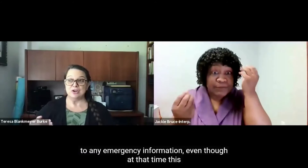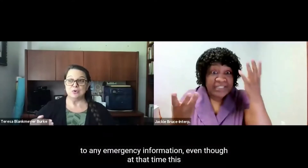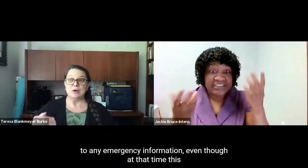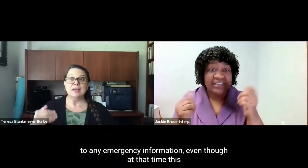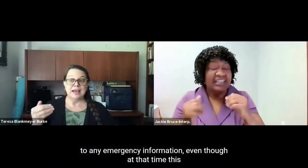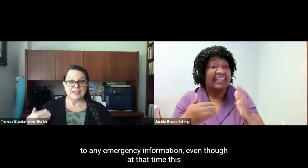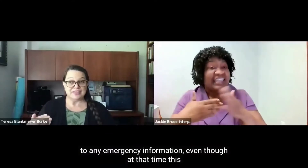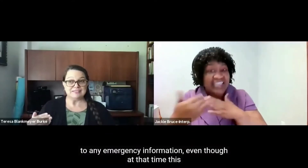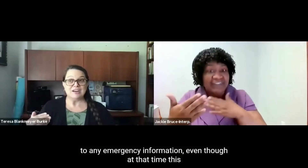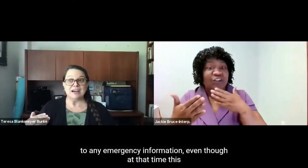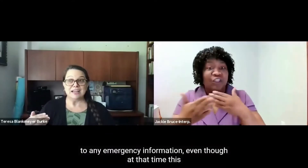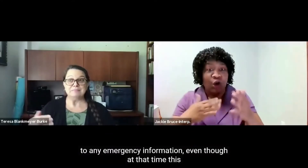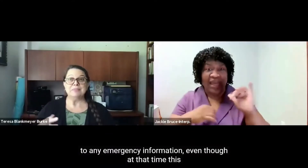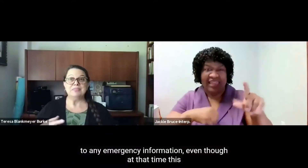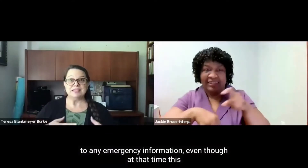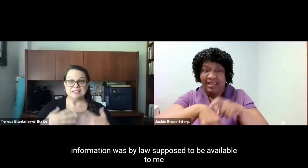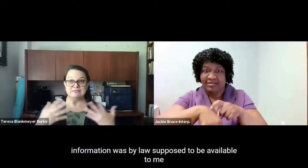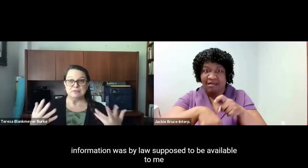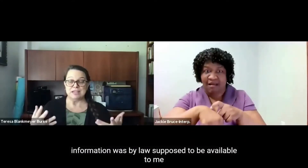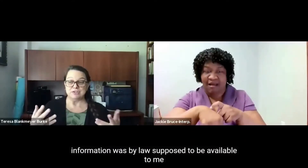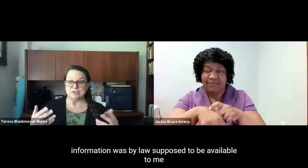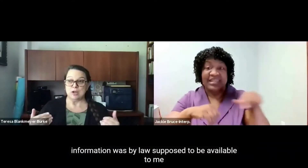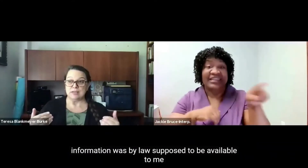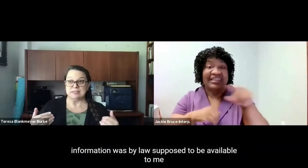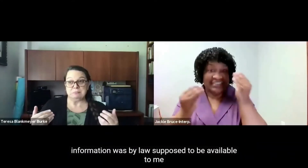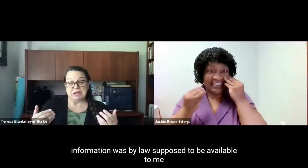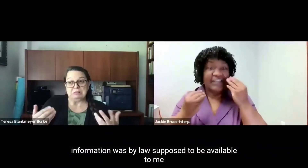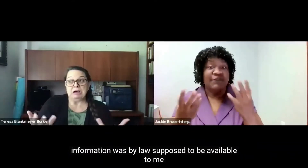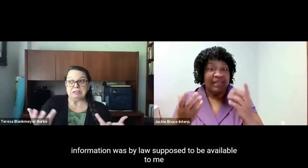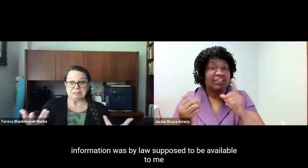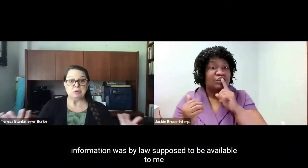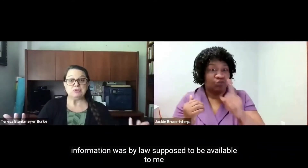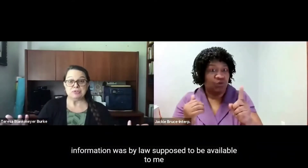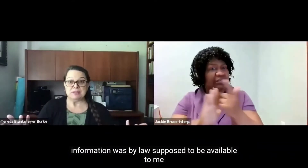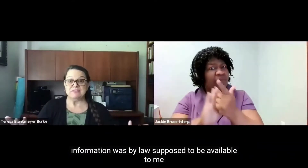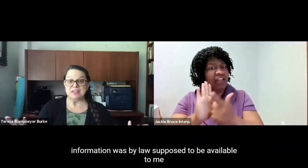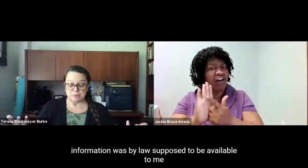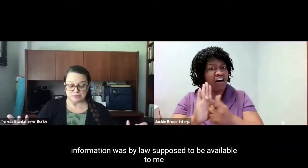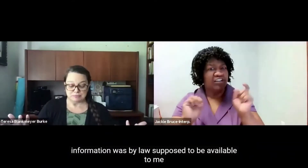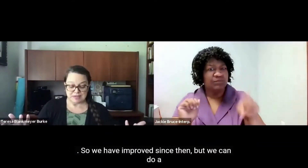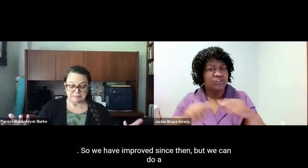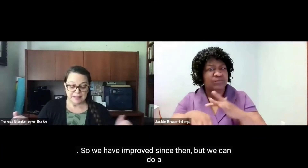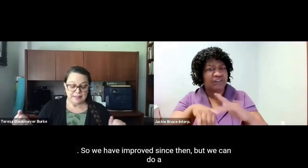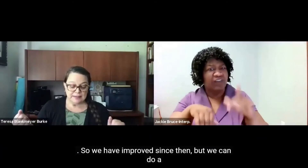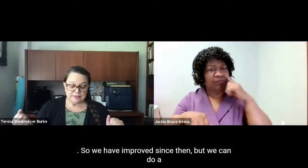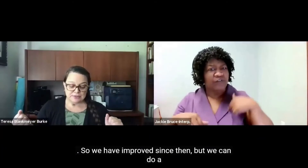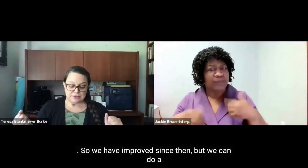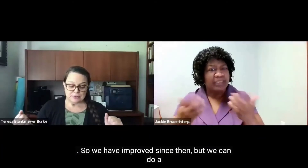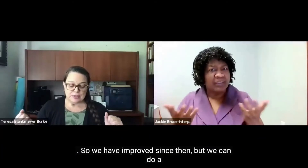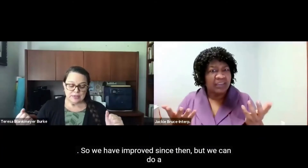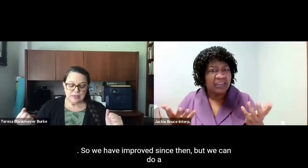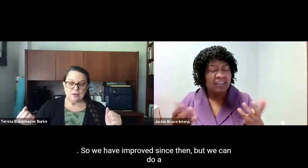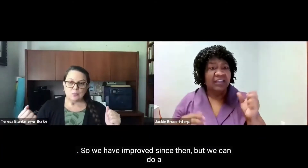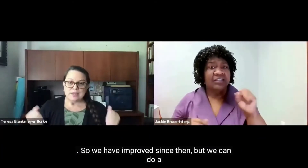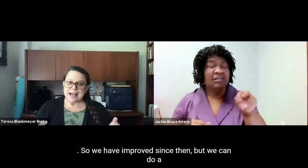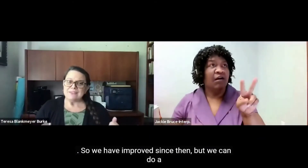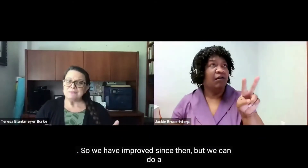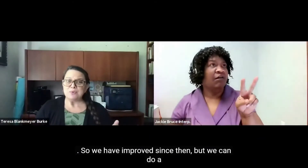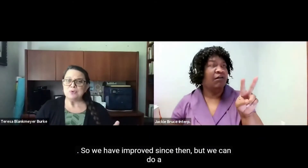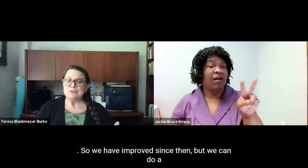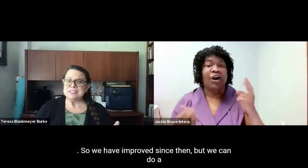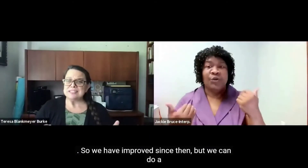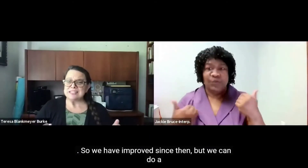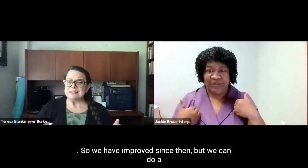even though at that time, this information was by law supposed to be available to me. So We